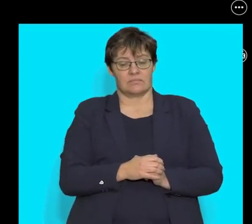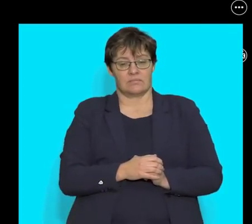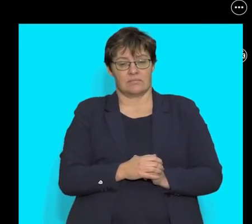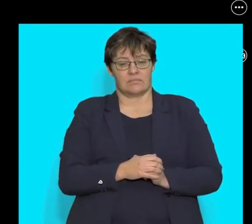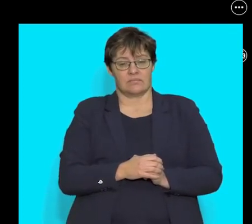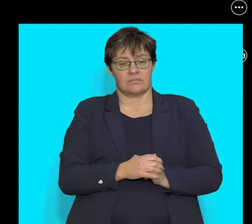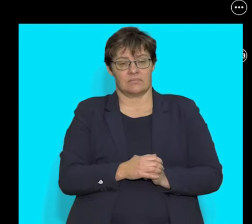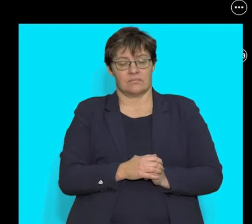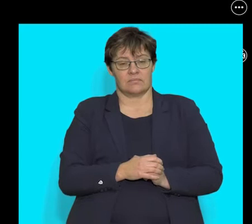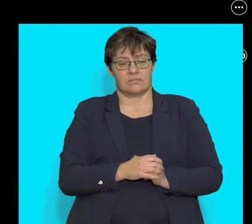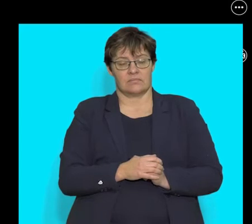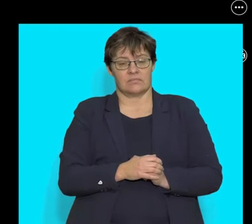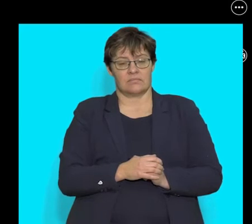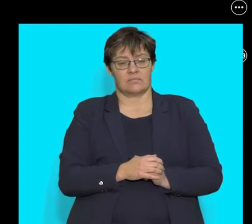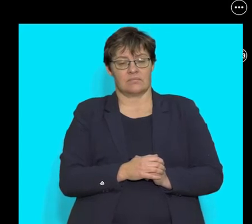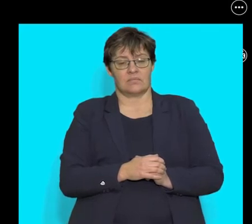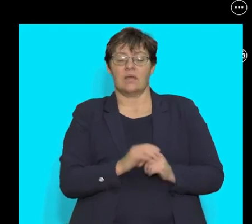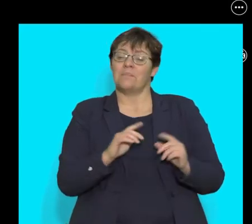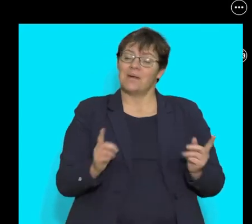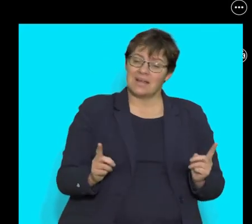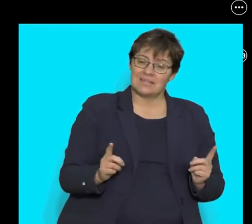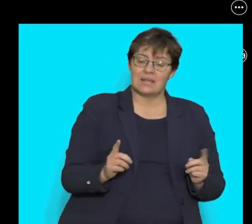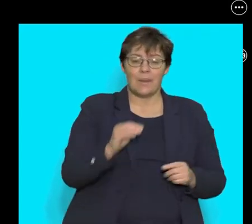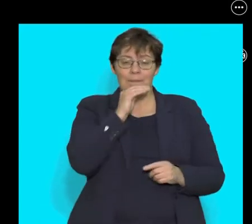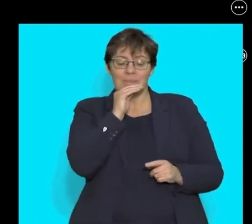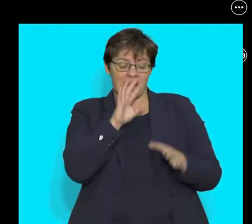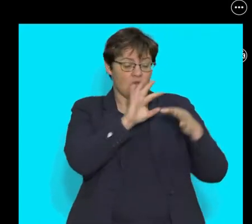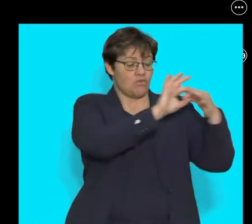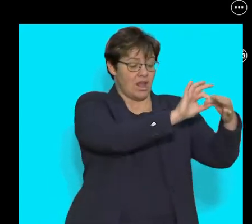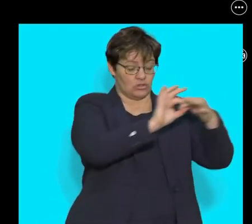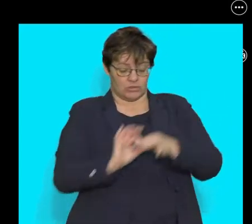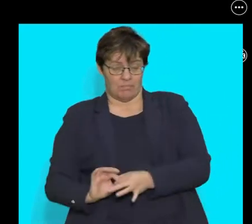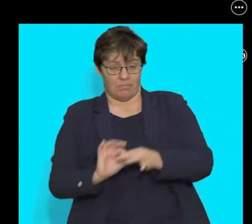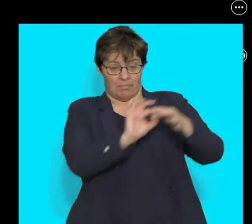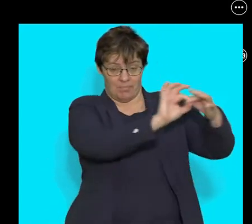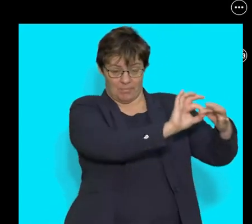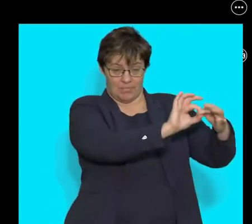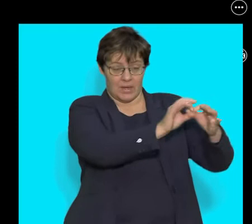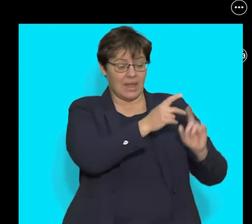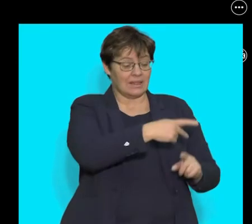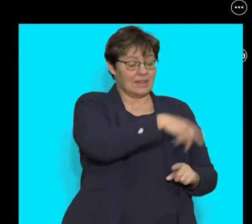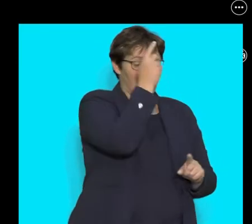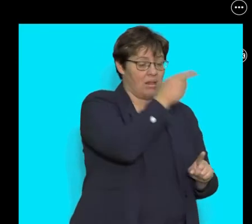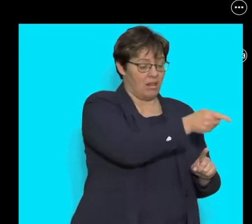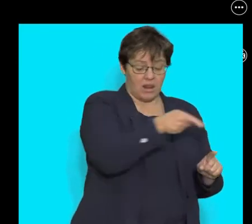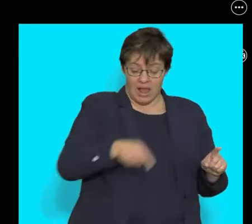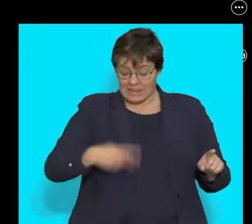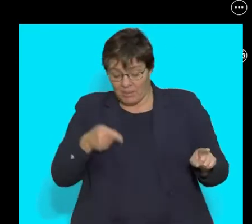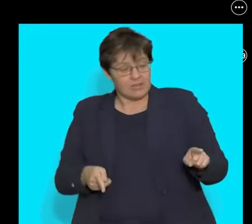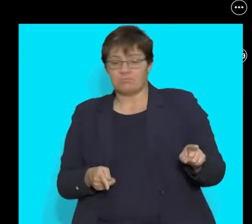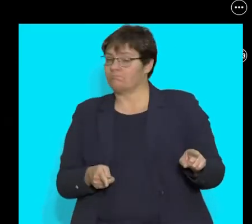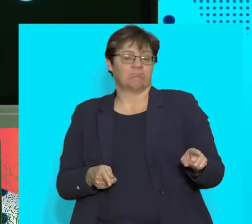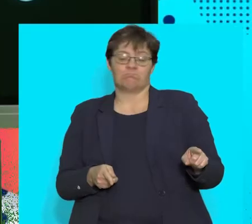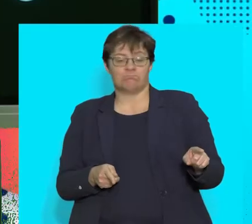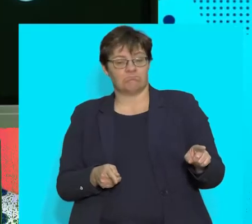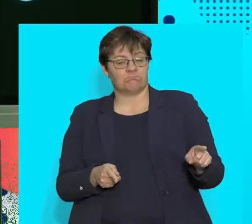is equal to a number, it's a constant, but it doesn't mean that the relationship, if you double the one, you're not going to double the